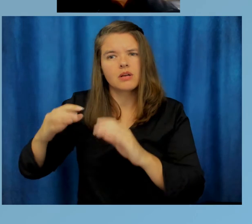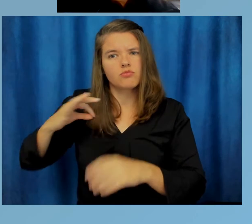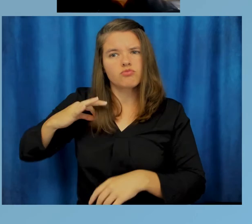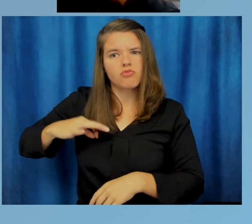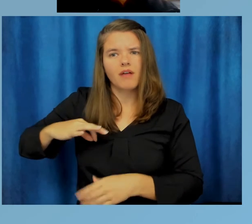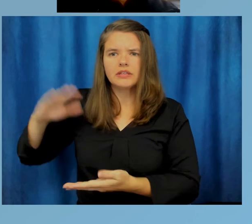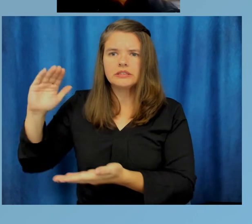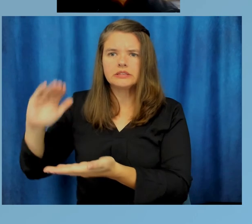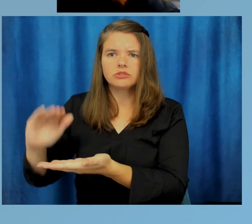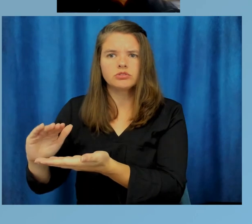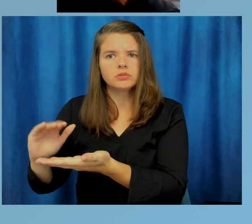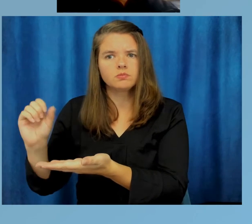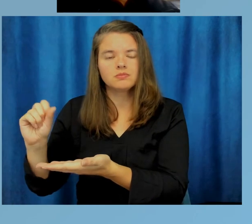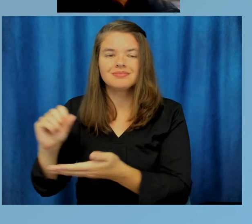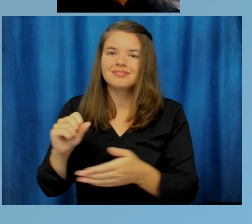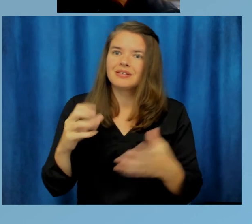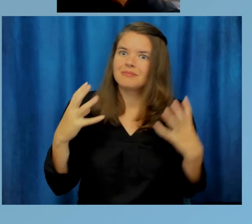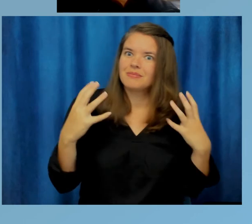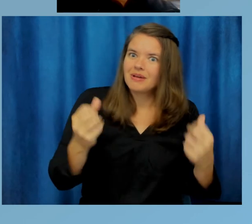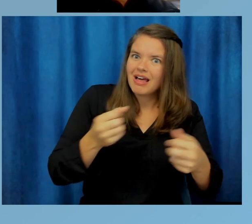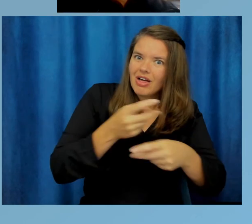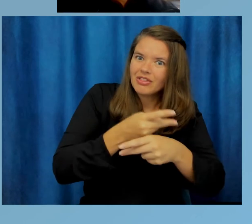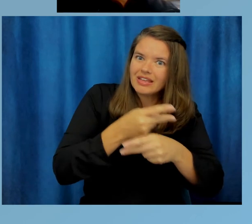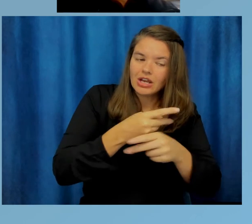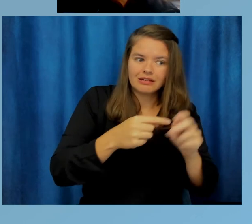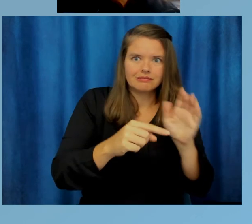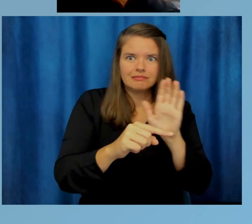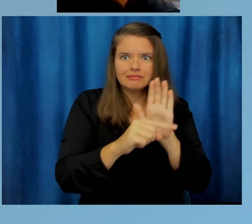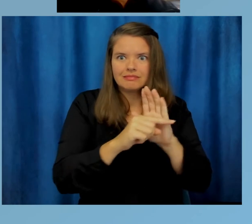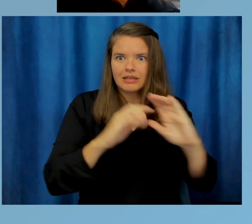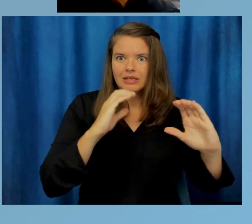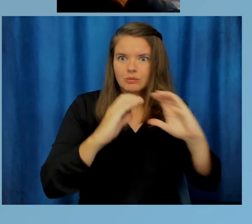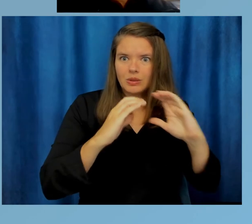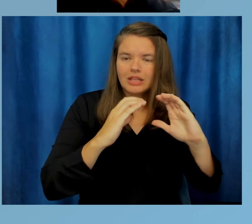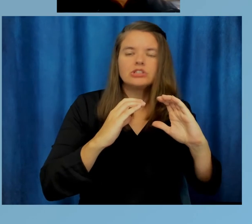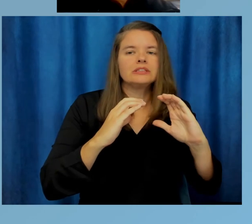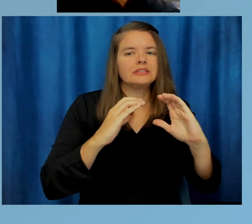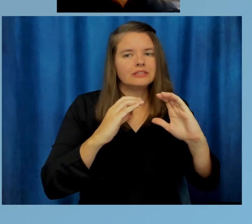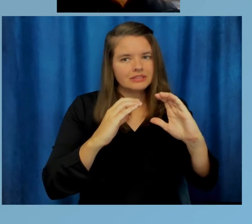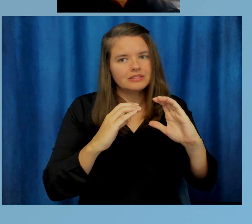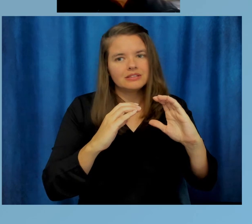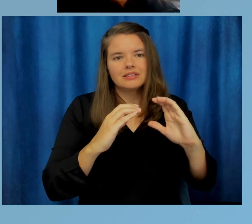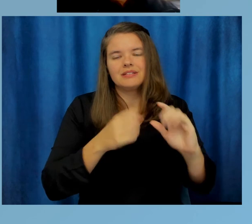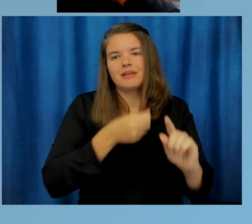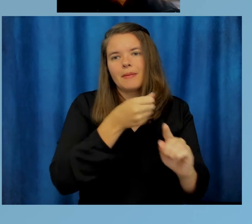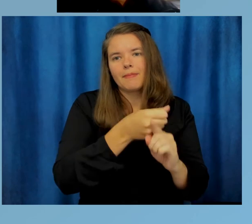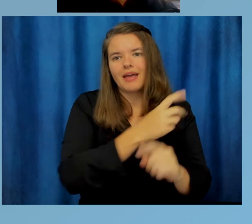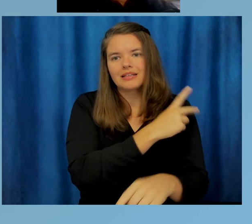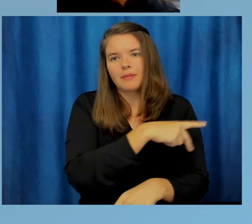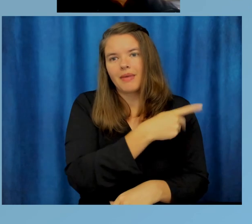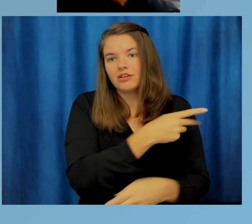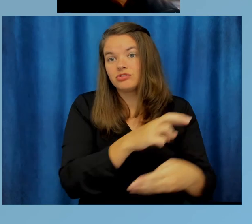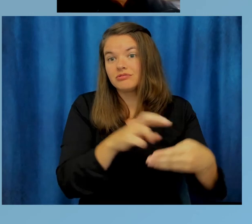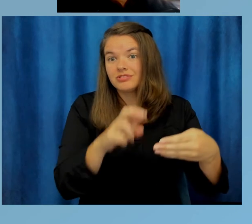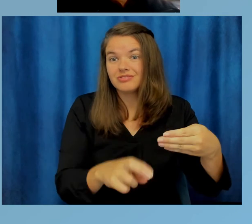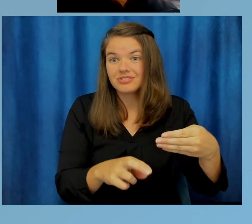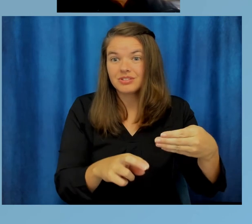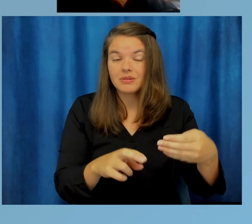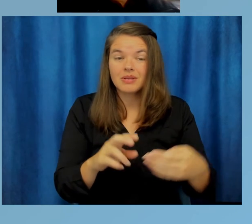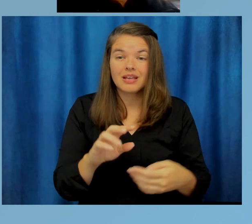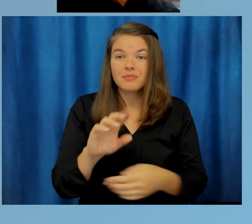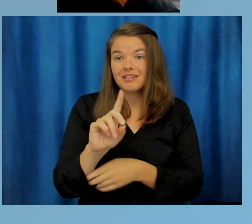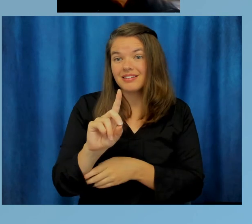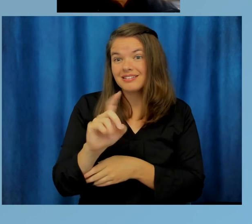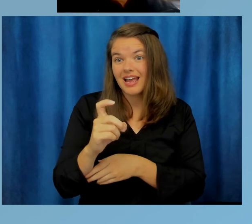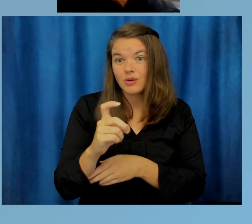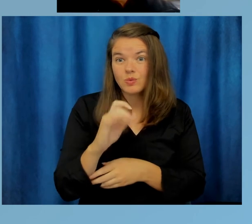decreases profits, but in a healthcare, communication fails negatively affects patient outcomes. Poor communication can